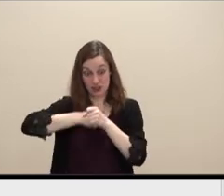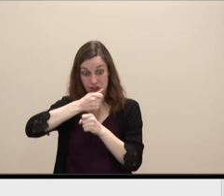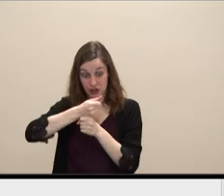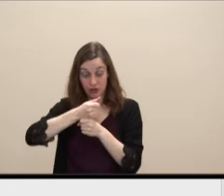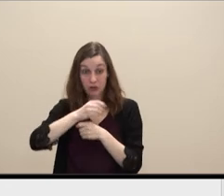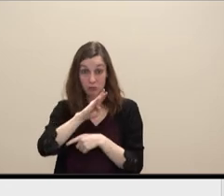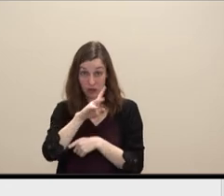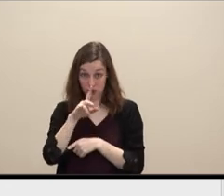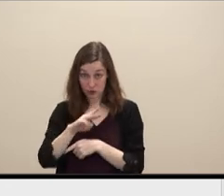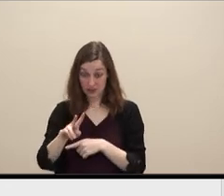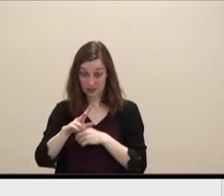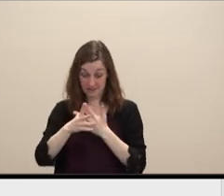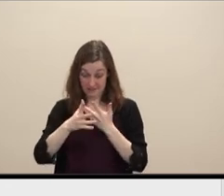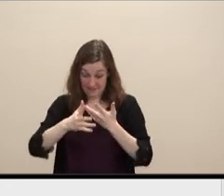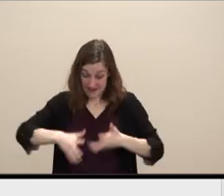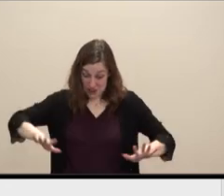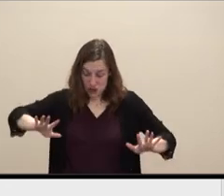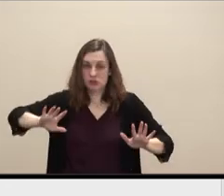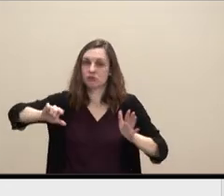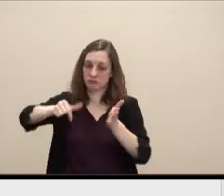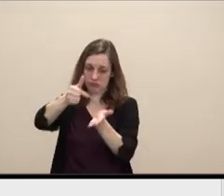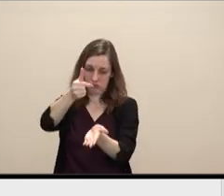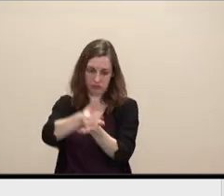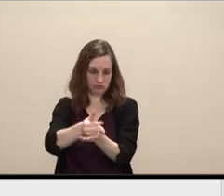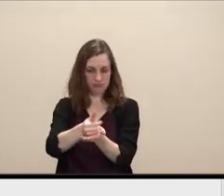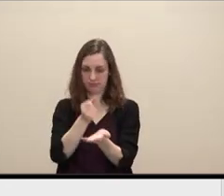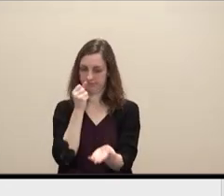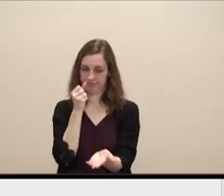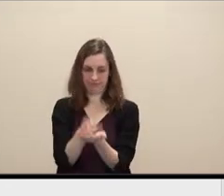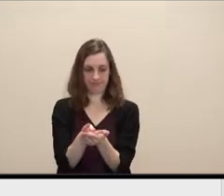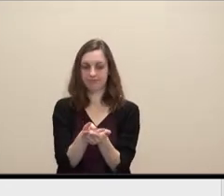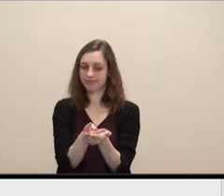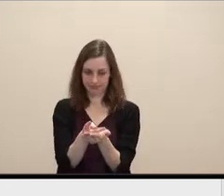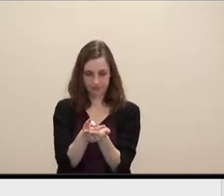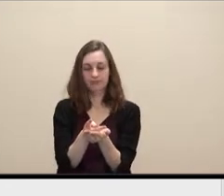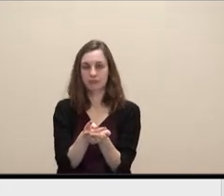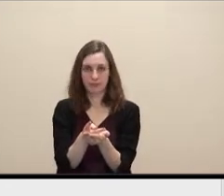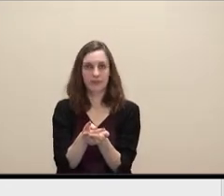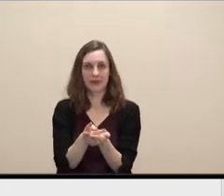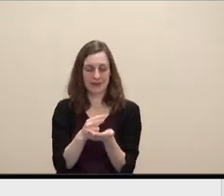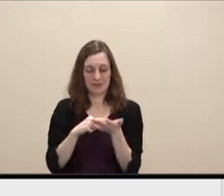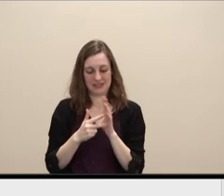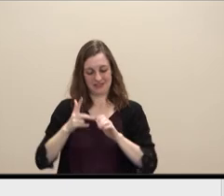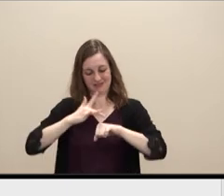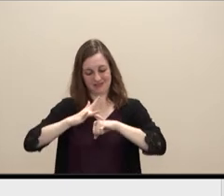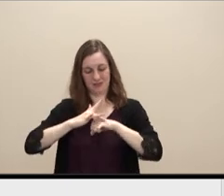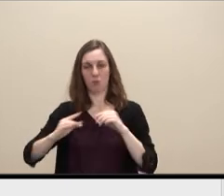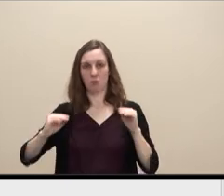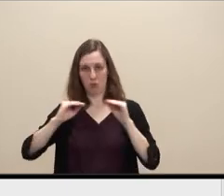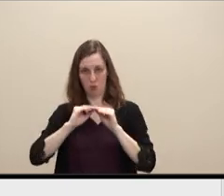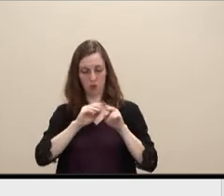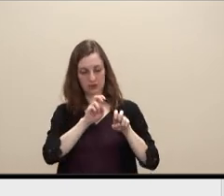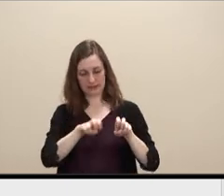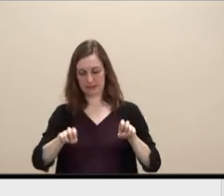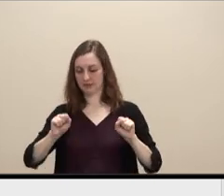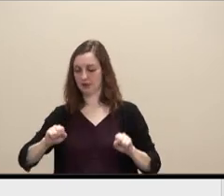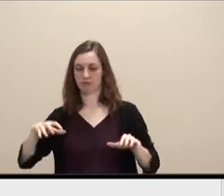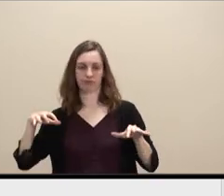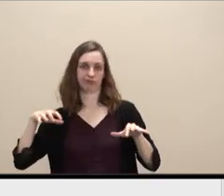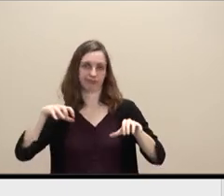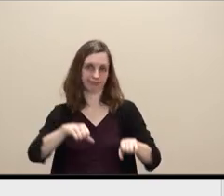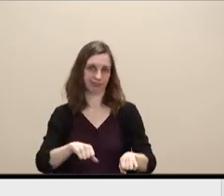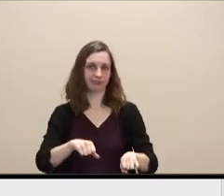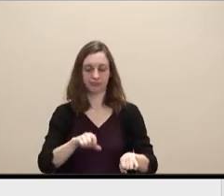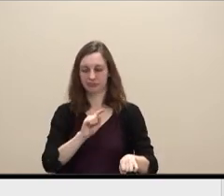done at Brazos, they are graduated. We verify them when we graduate them. And what that does is free up more seats for her to be able to take students